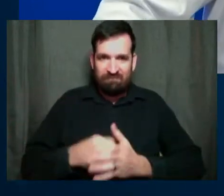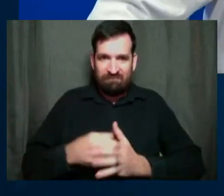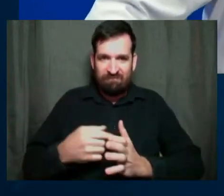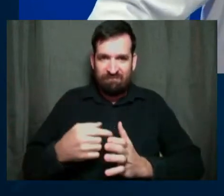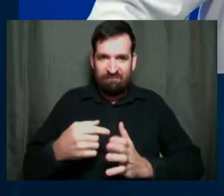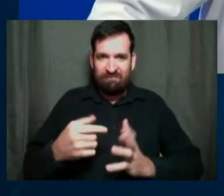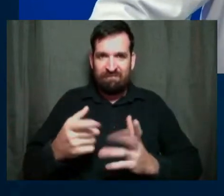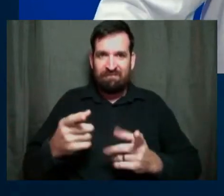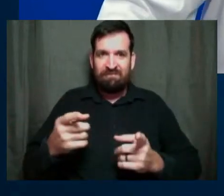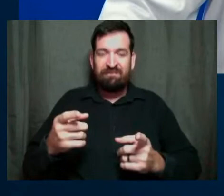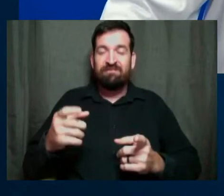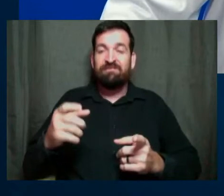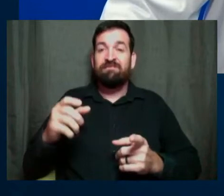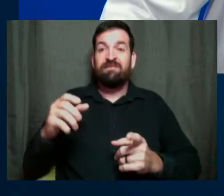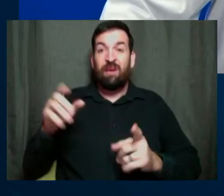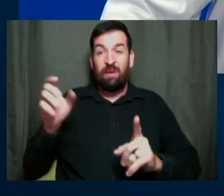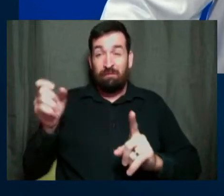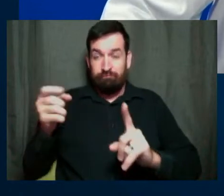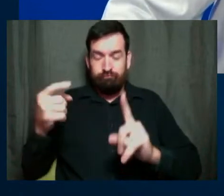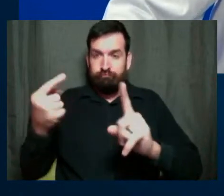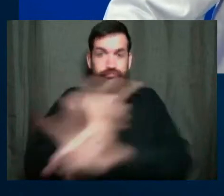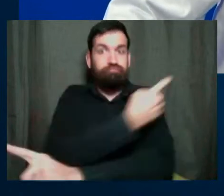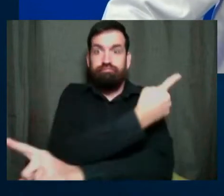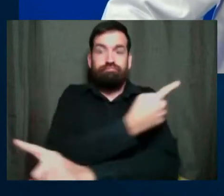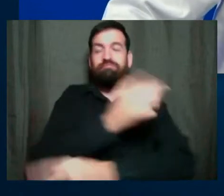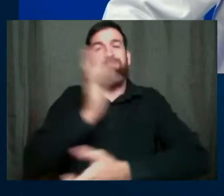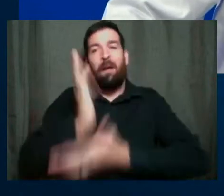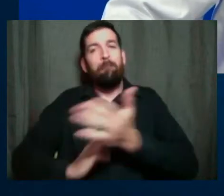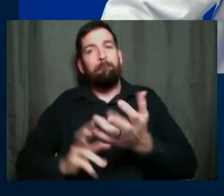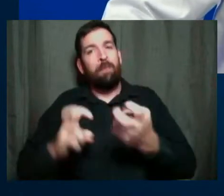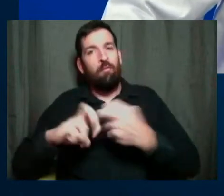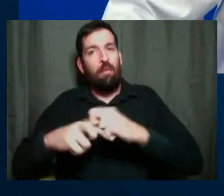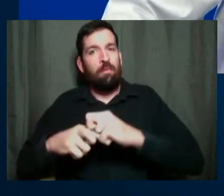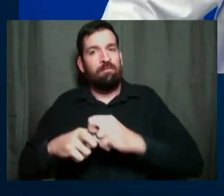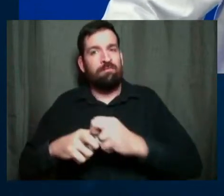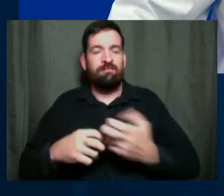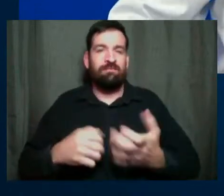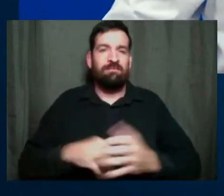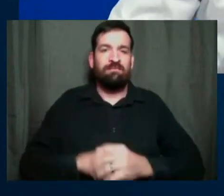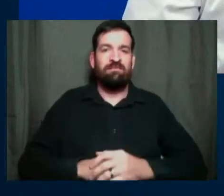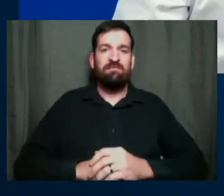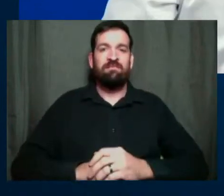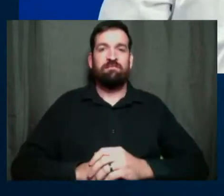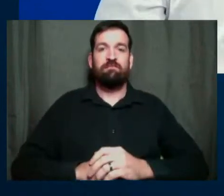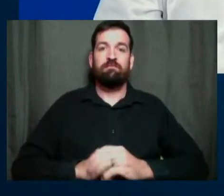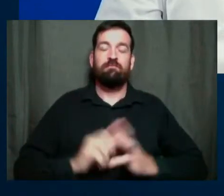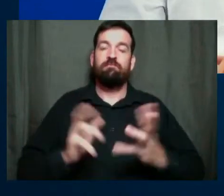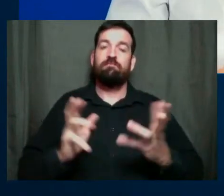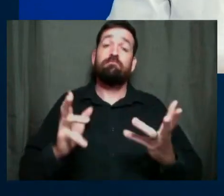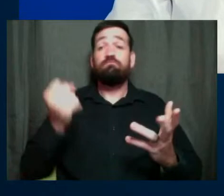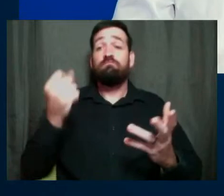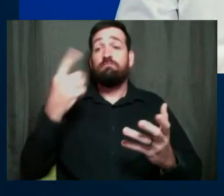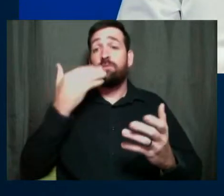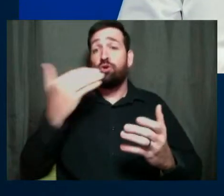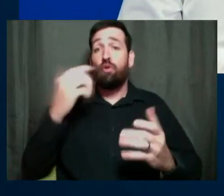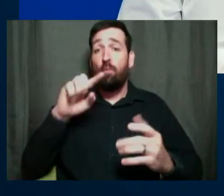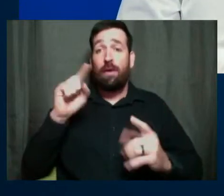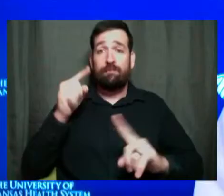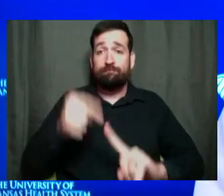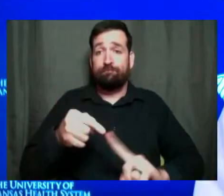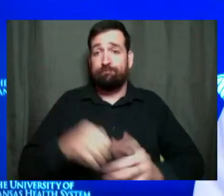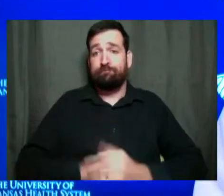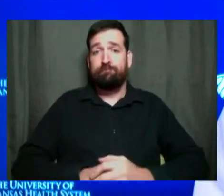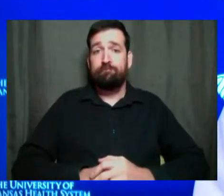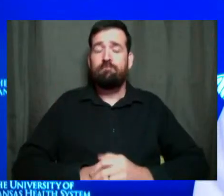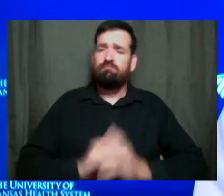me. Curveballs are part of the deal. And no actually, it's pressure. more of a knuckleball because it just moves everywhere. Well, I mean, it does bring up a good point because we talk to